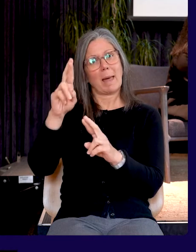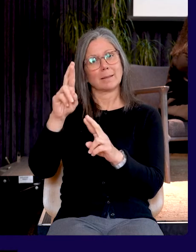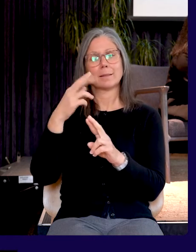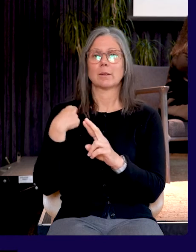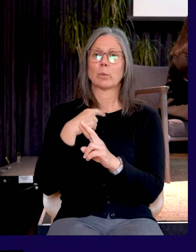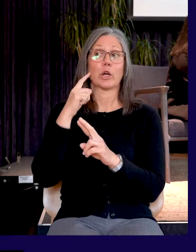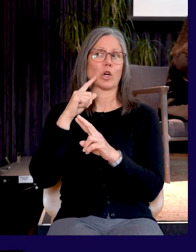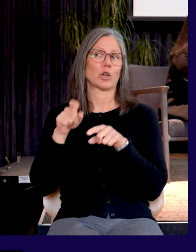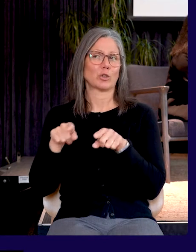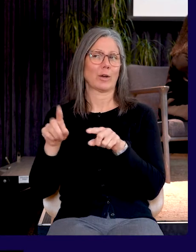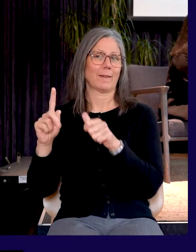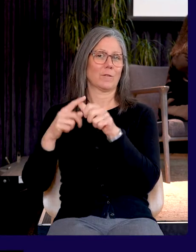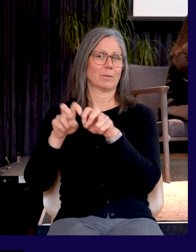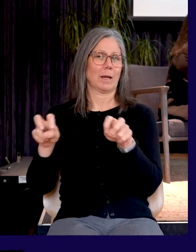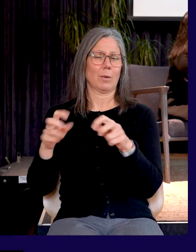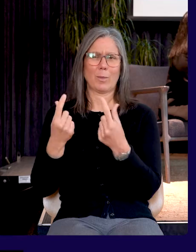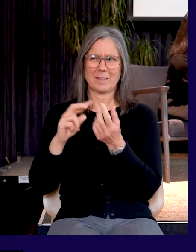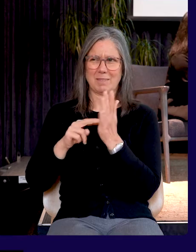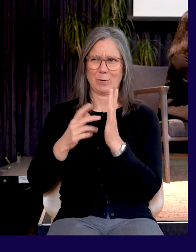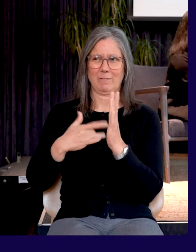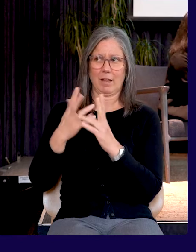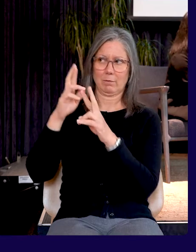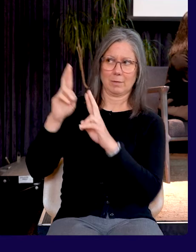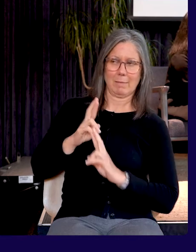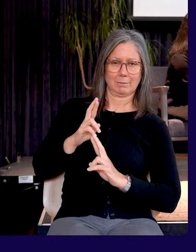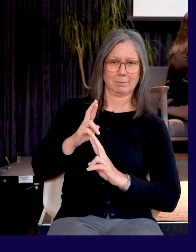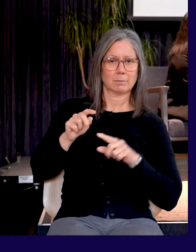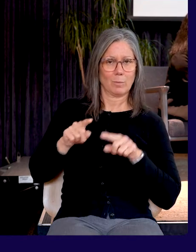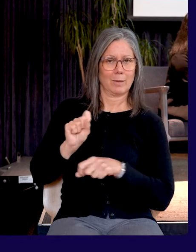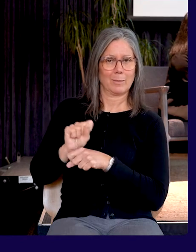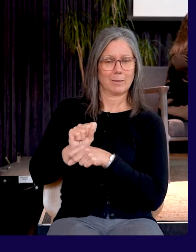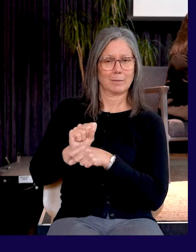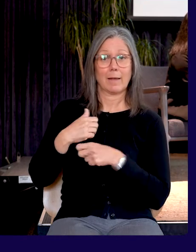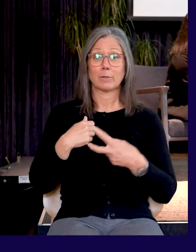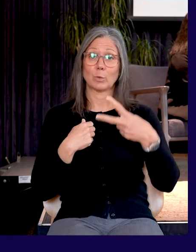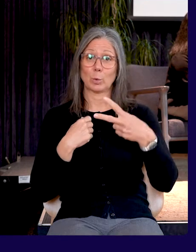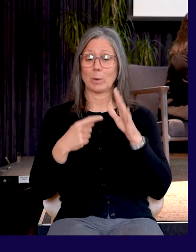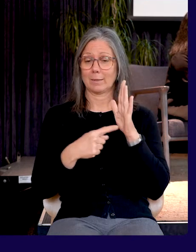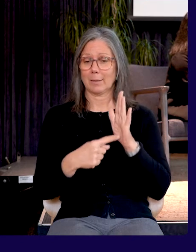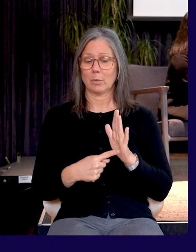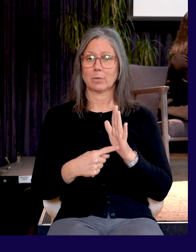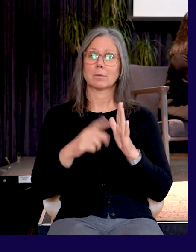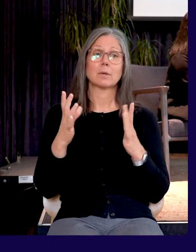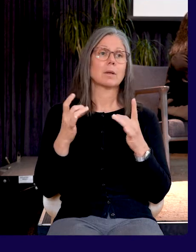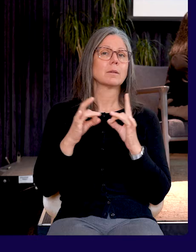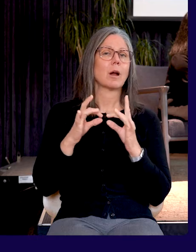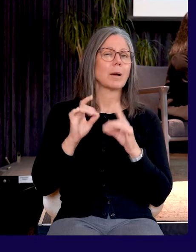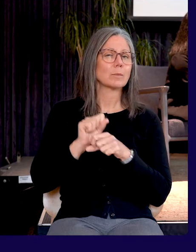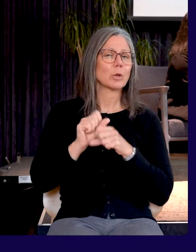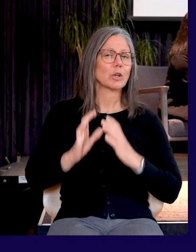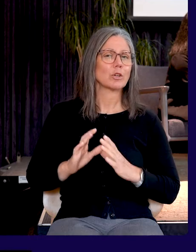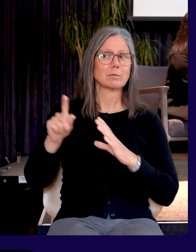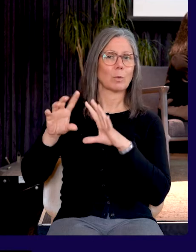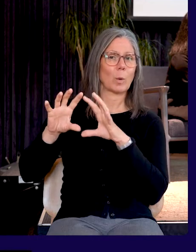on the first panel of like, what does it mean to feel respected on the job? I think two examples. One, Starbucks workers have